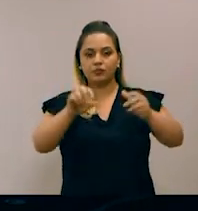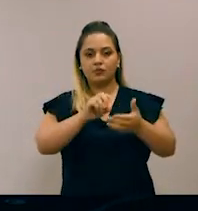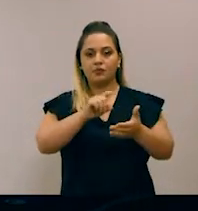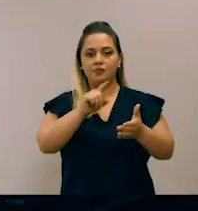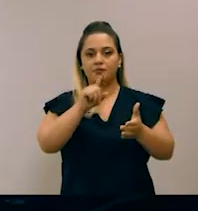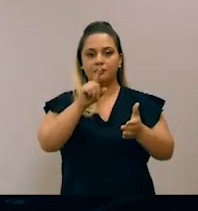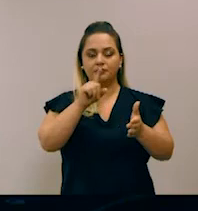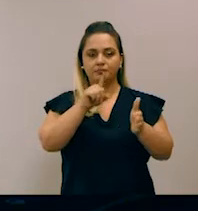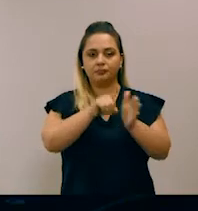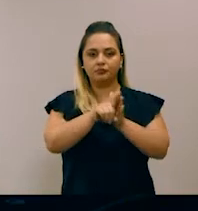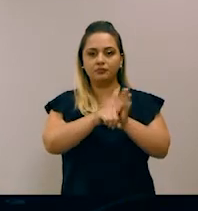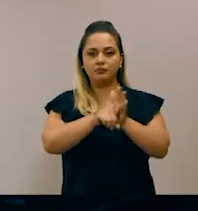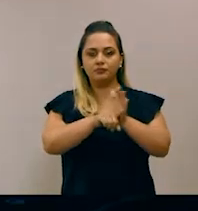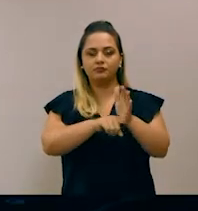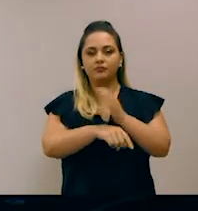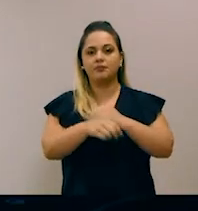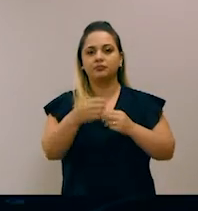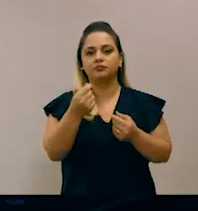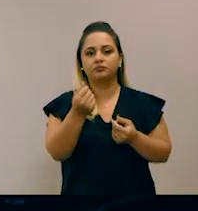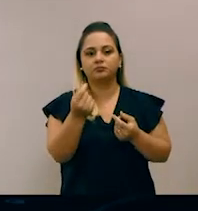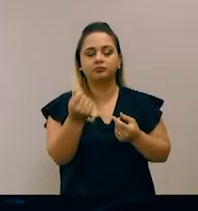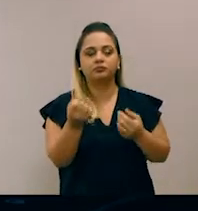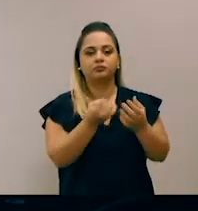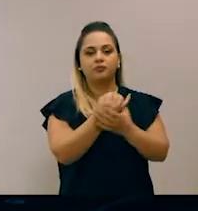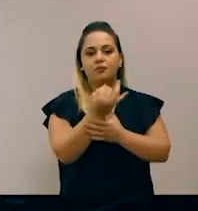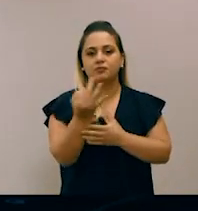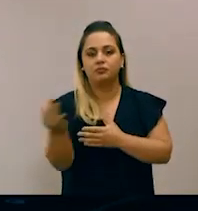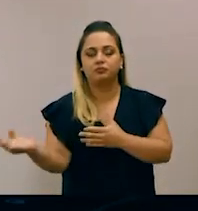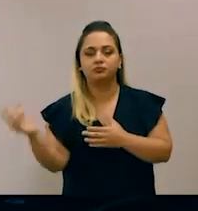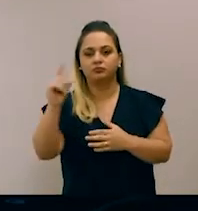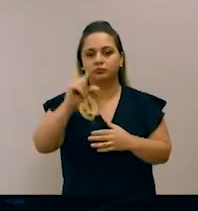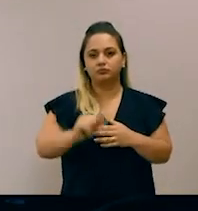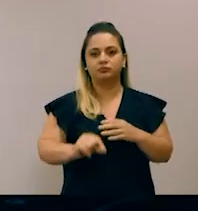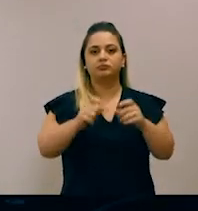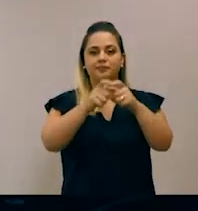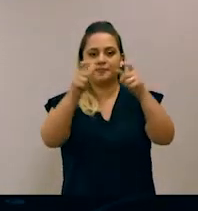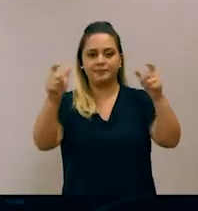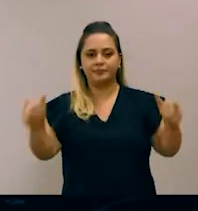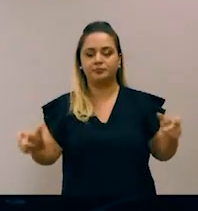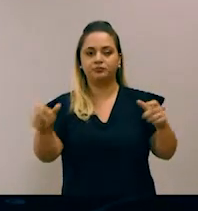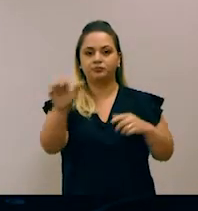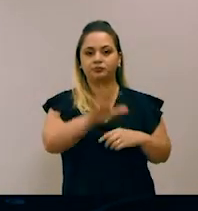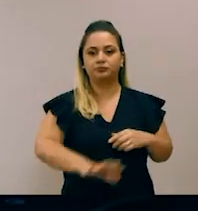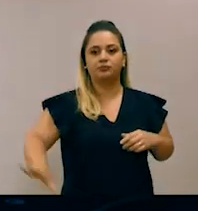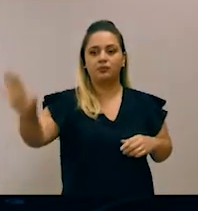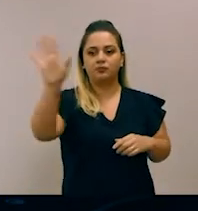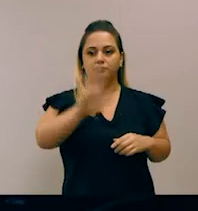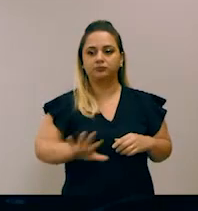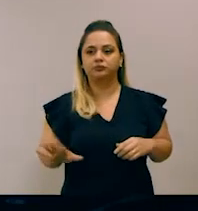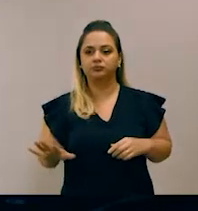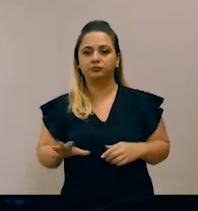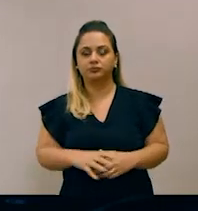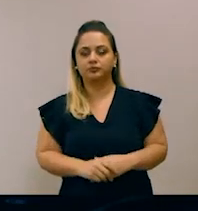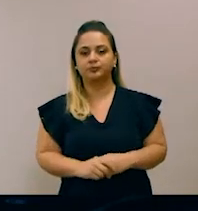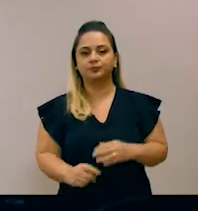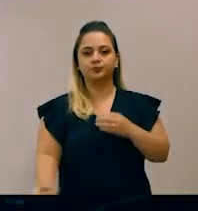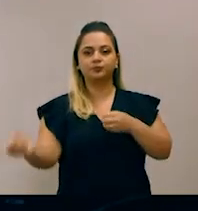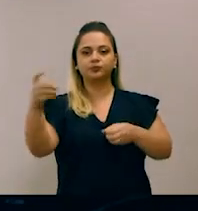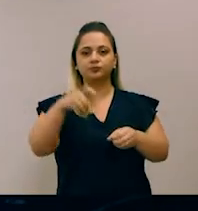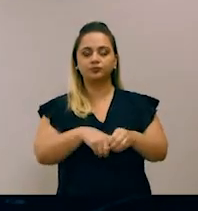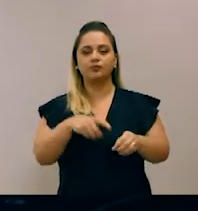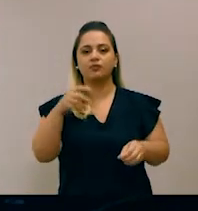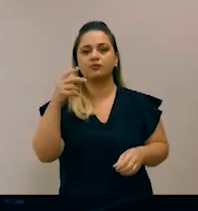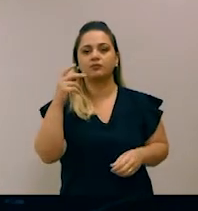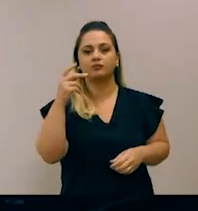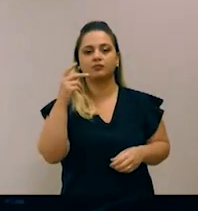type the text and identify parameters of minimum and maximum quantity, region, and the system